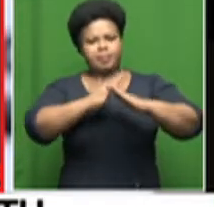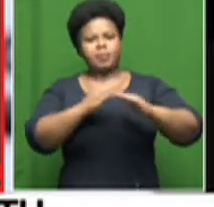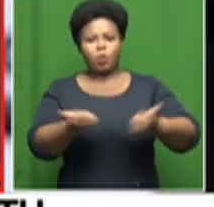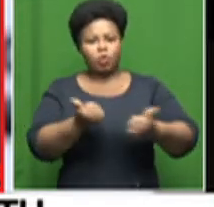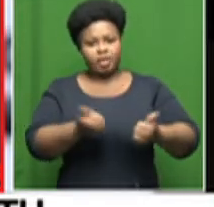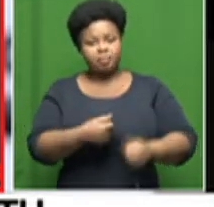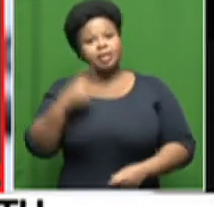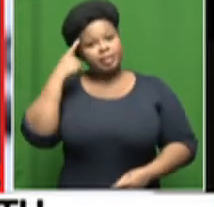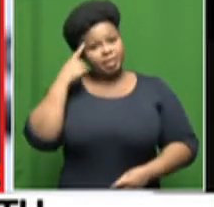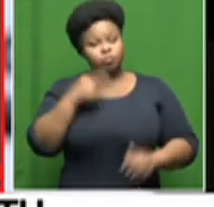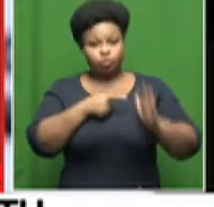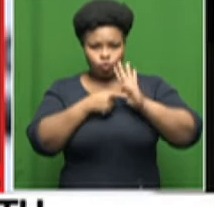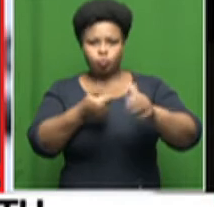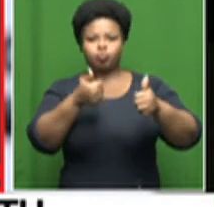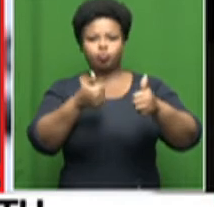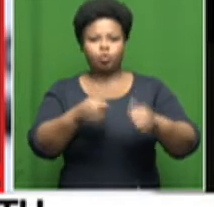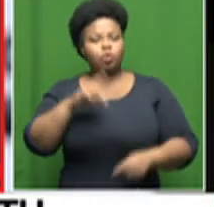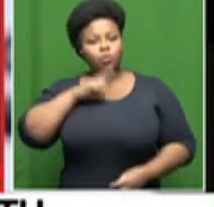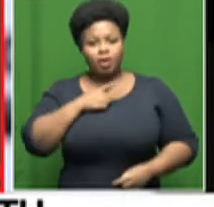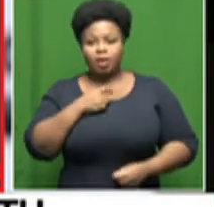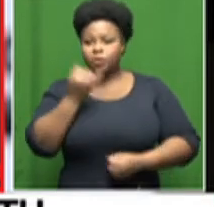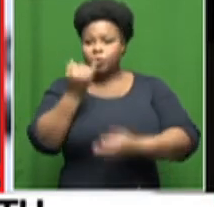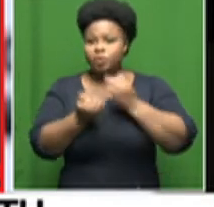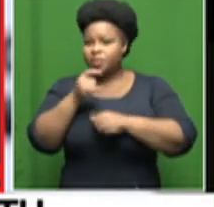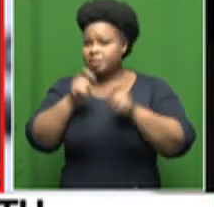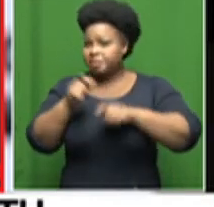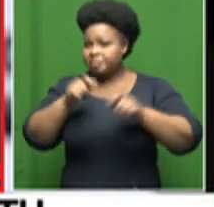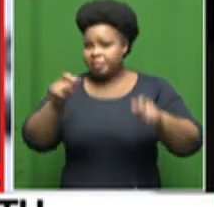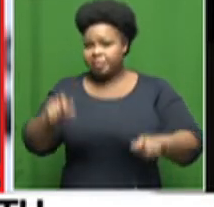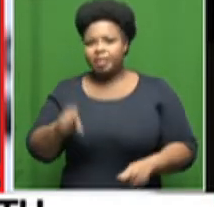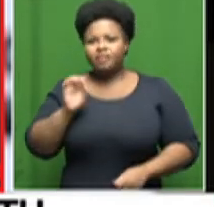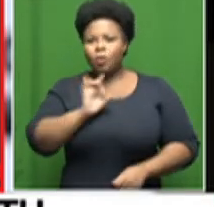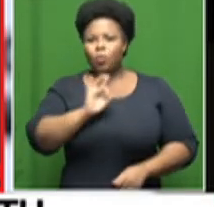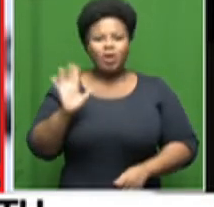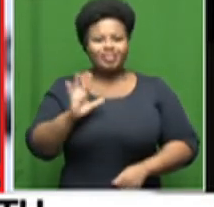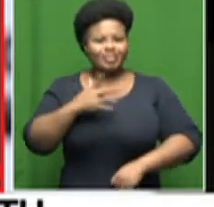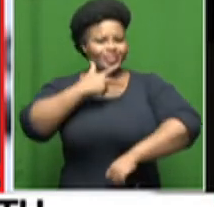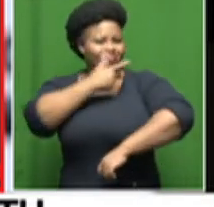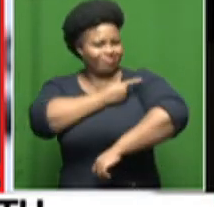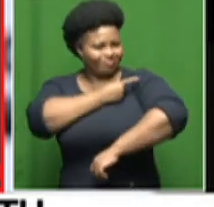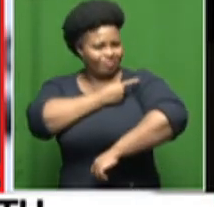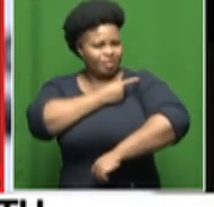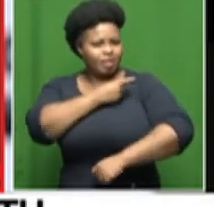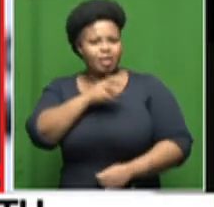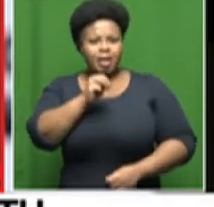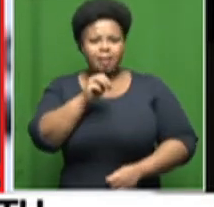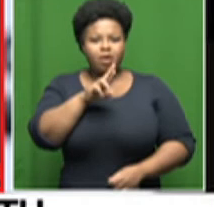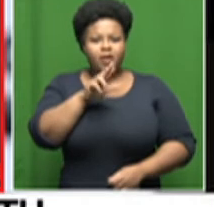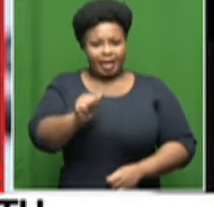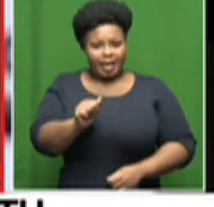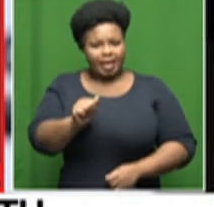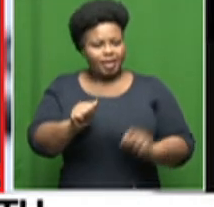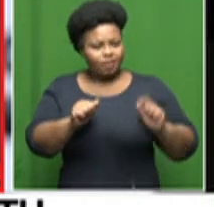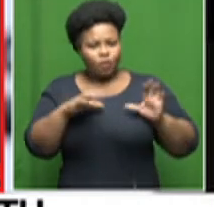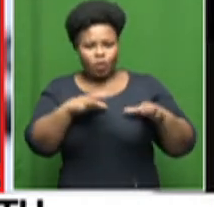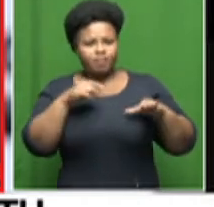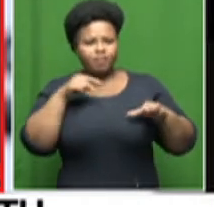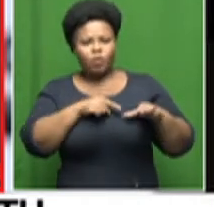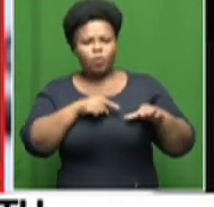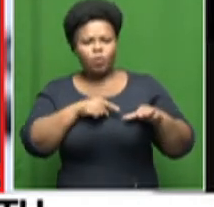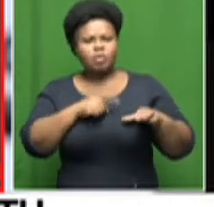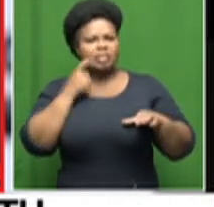that's a good signal, because those individuals, when given a single dose, for example, of an mRNA vaccine, have a